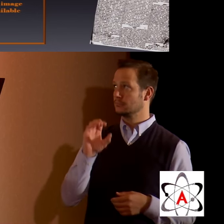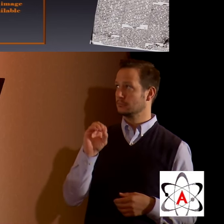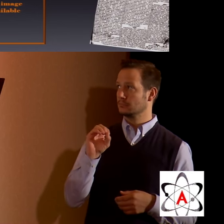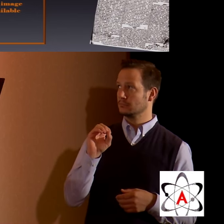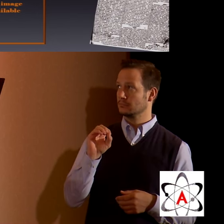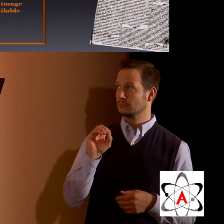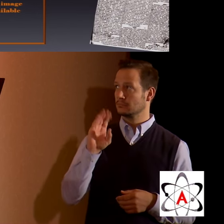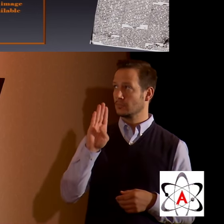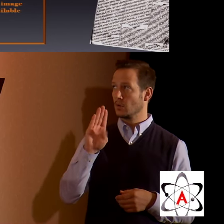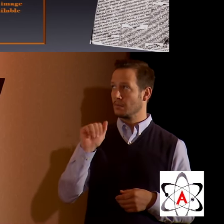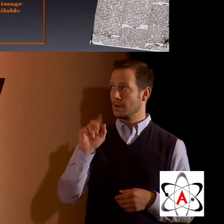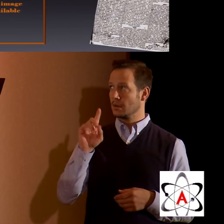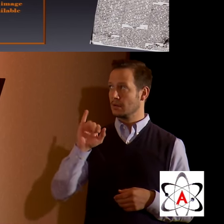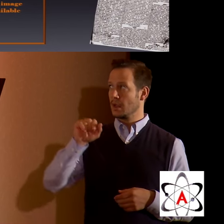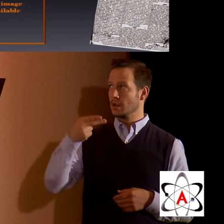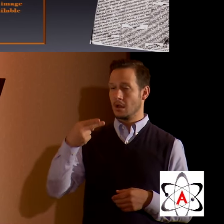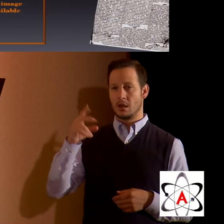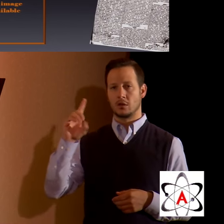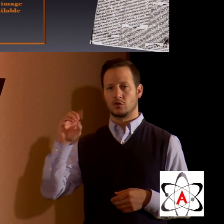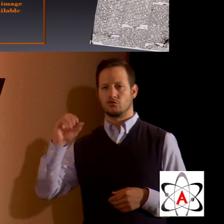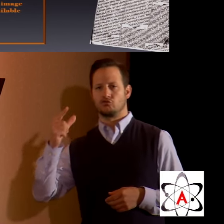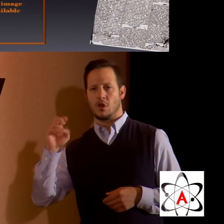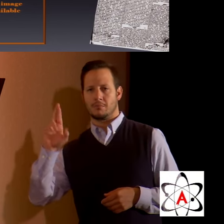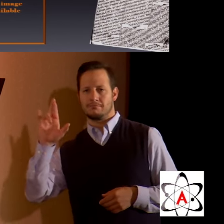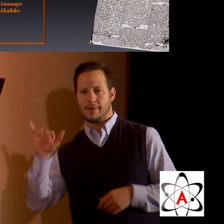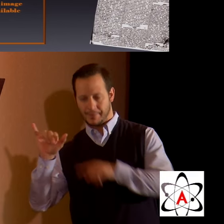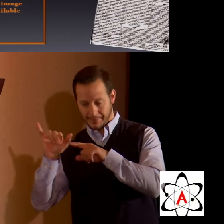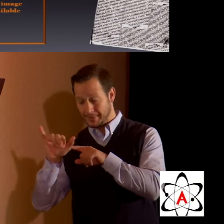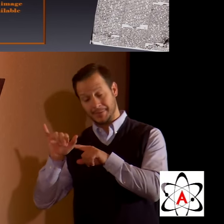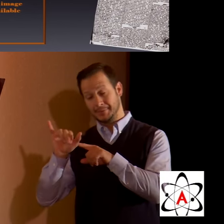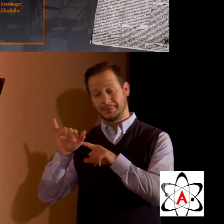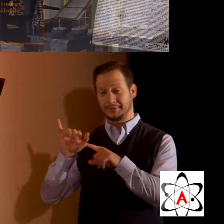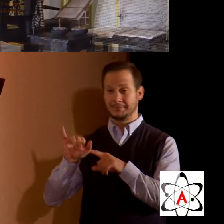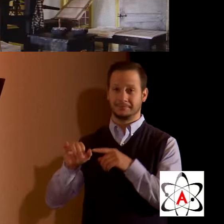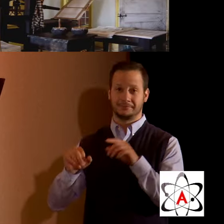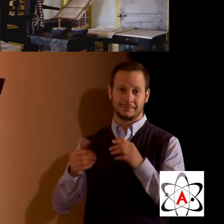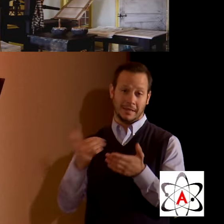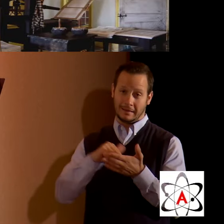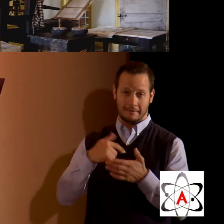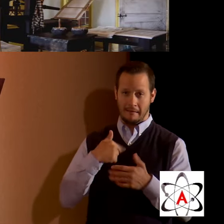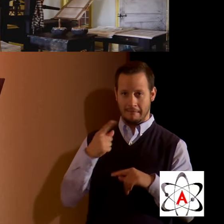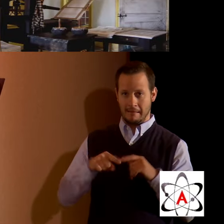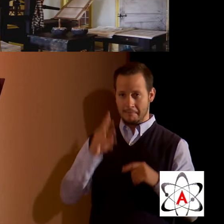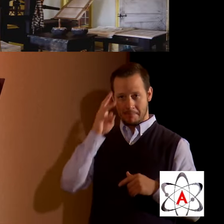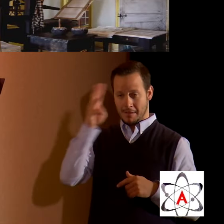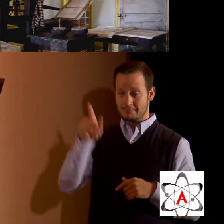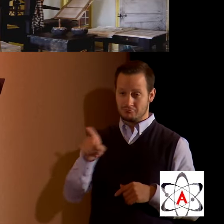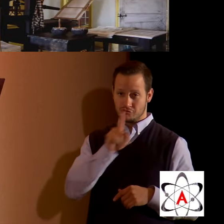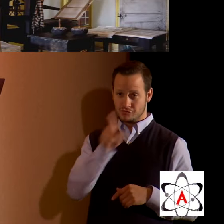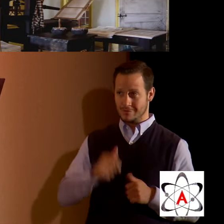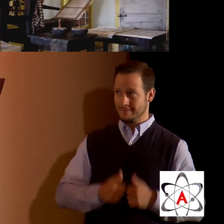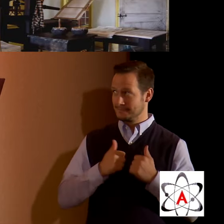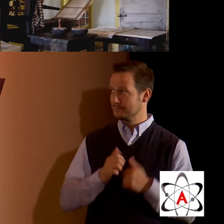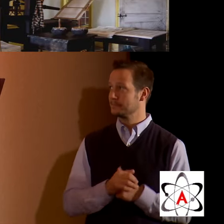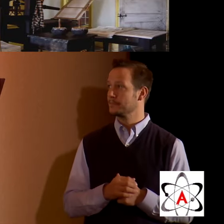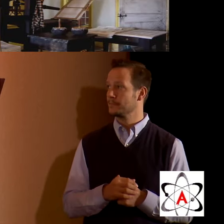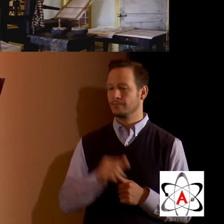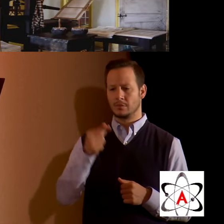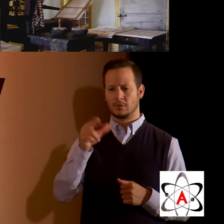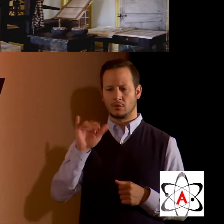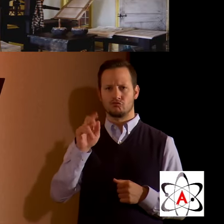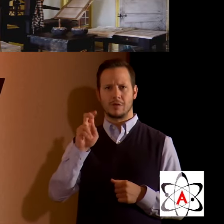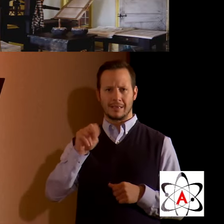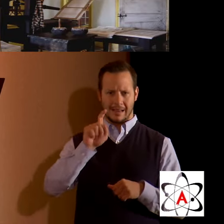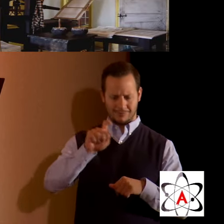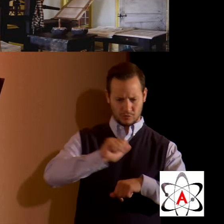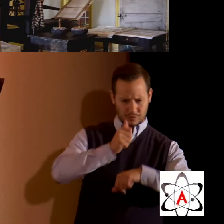Obadiah Dogberry. You can't make this stuff up. Grandin needed weeks to